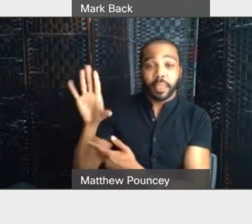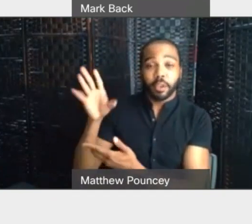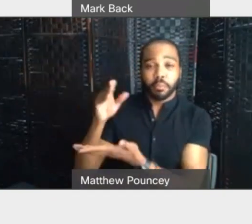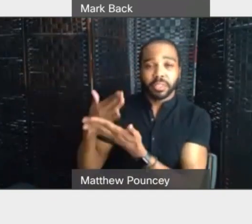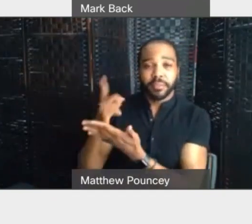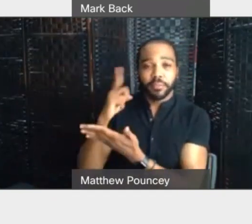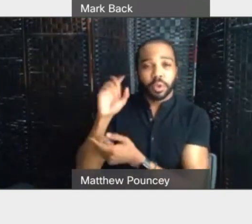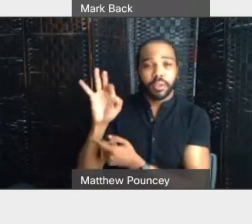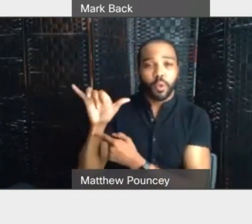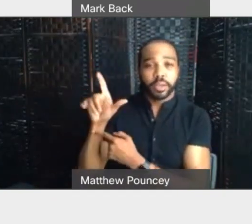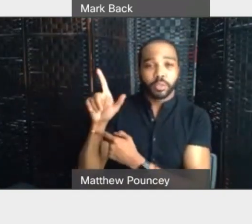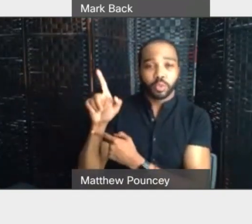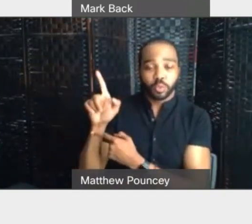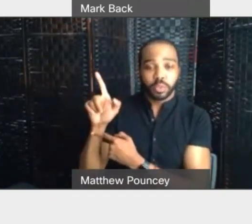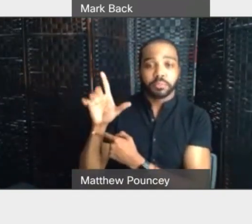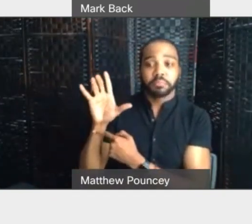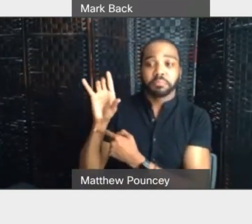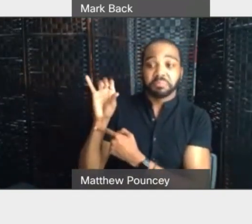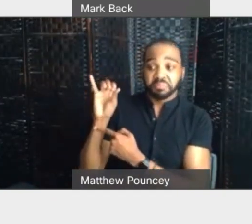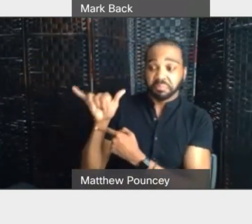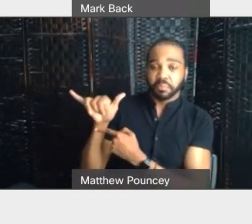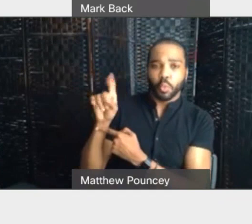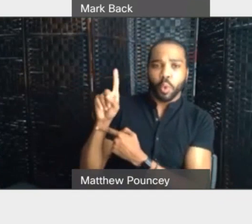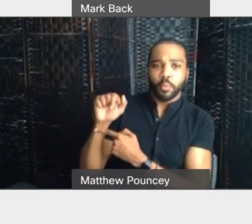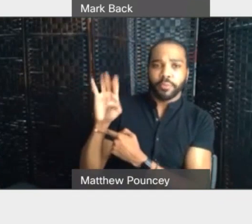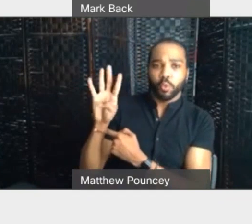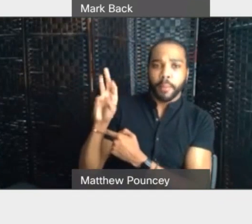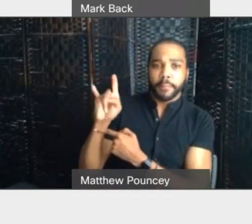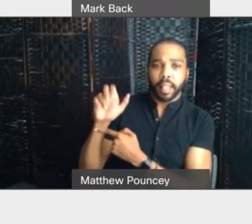FY21. It was $1.4 million